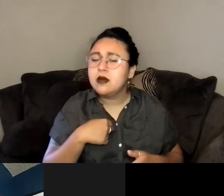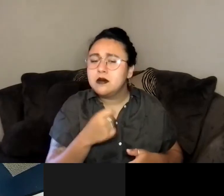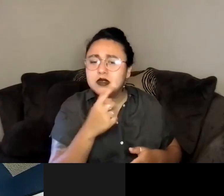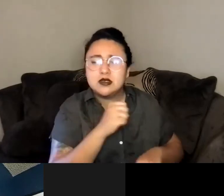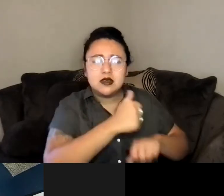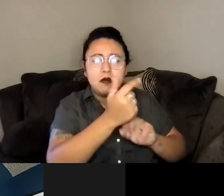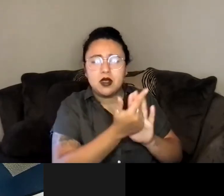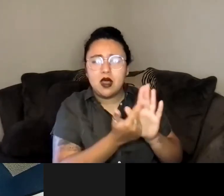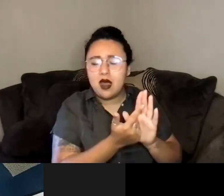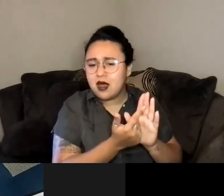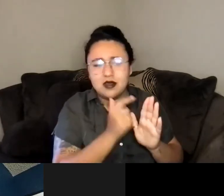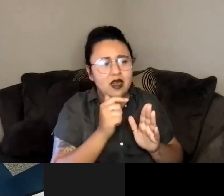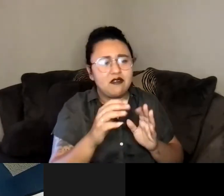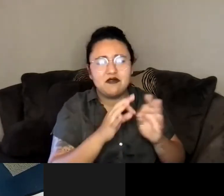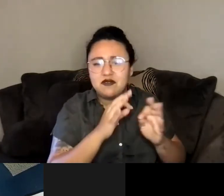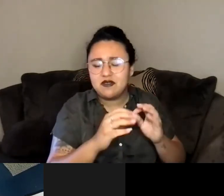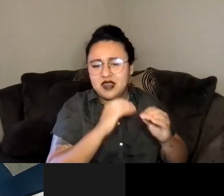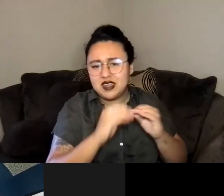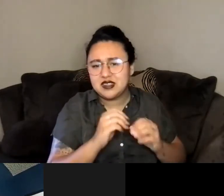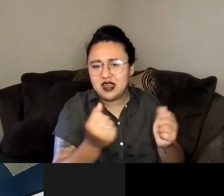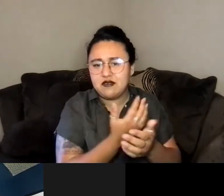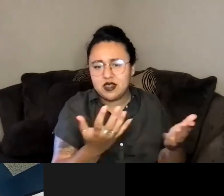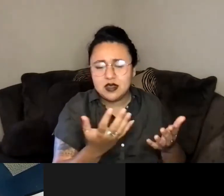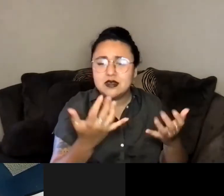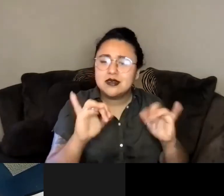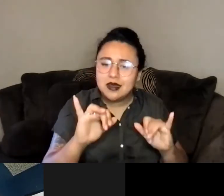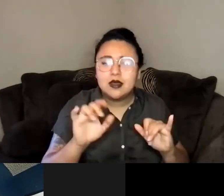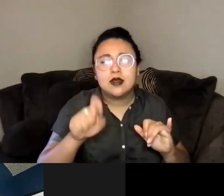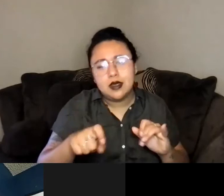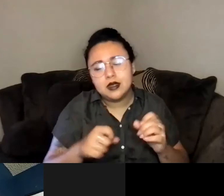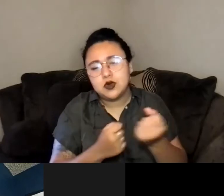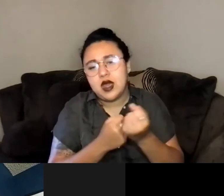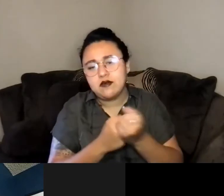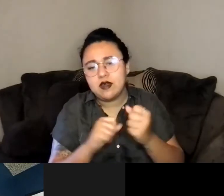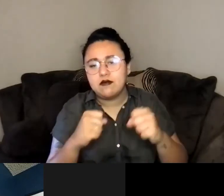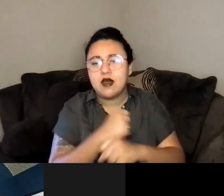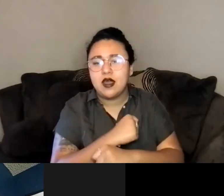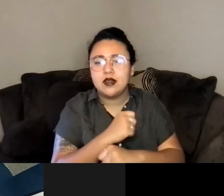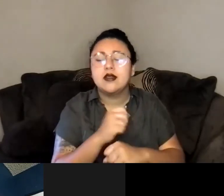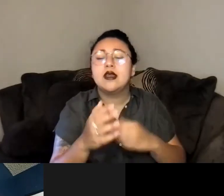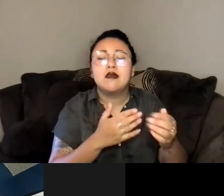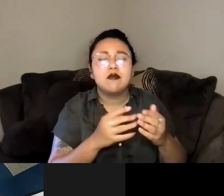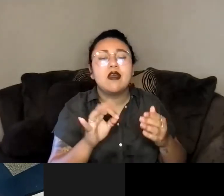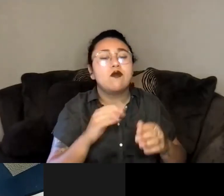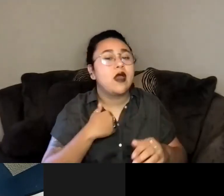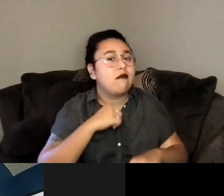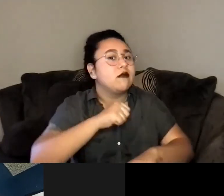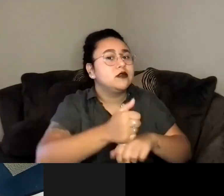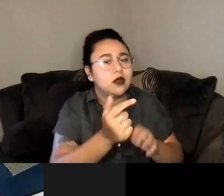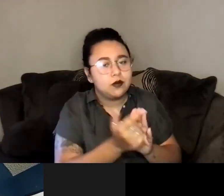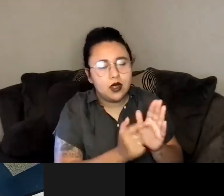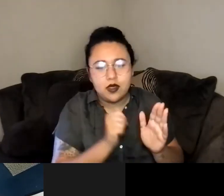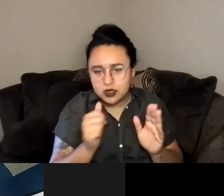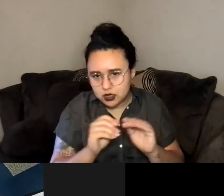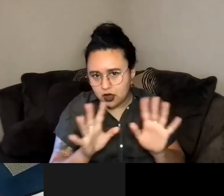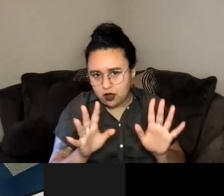and fight, even if there's a law. And I feel like that should be obvious, but I know that it's not obvious for a lot of people. So even